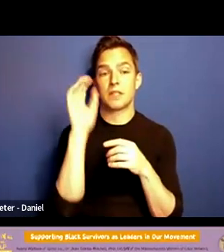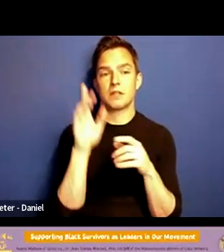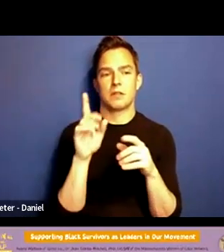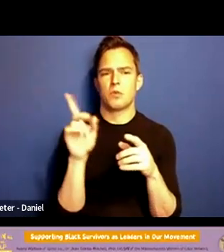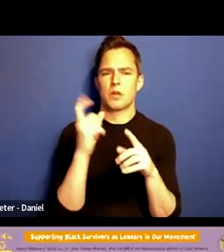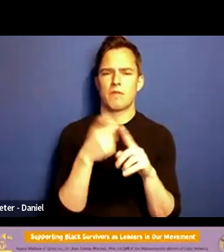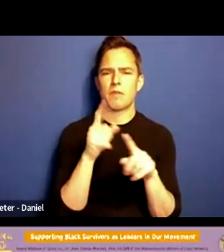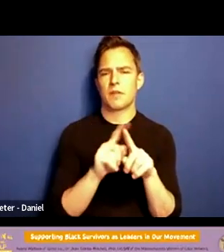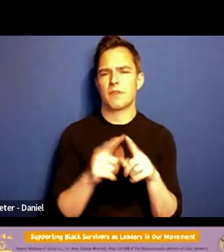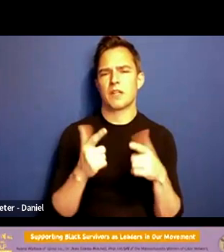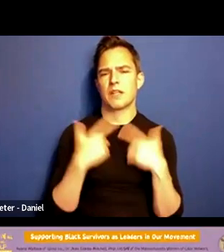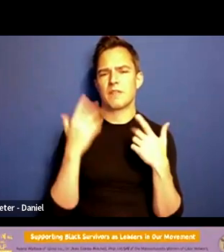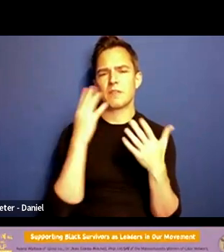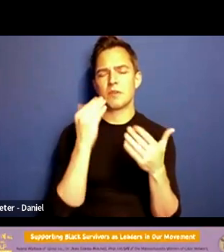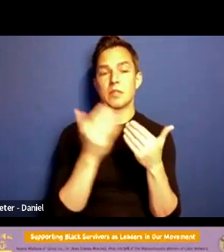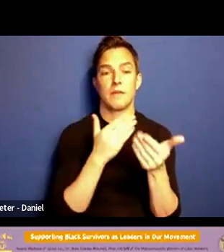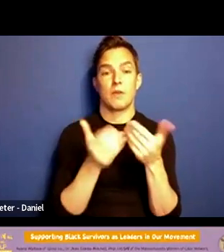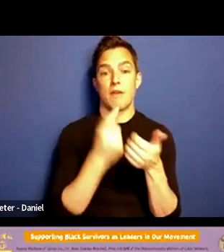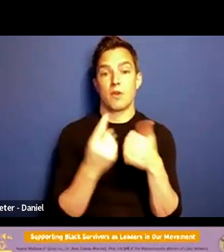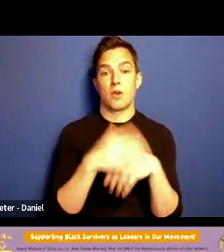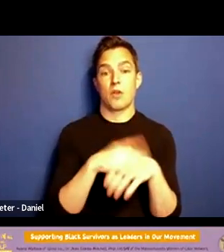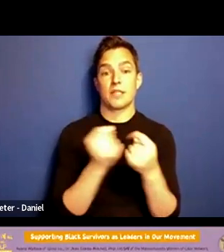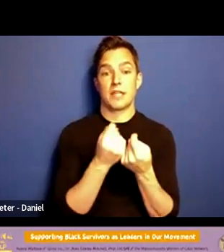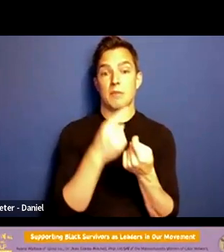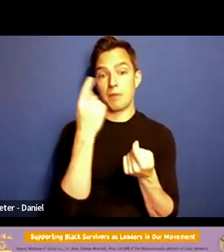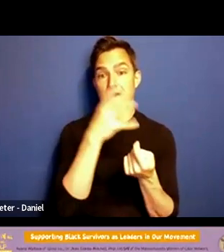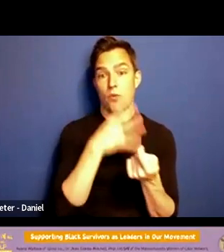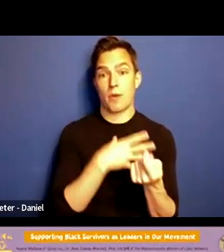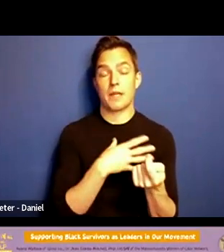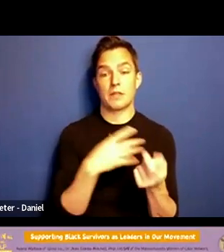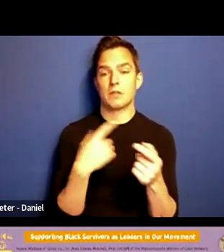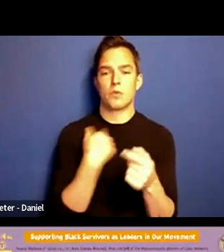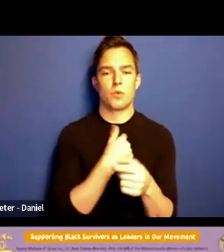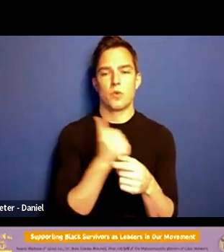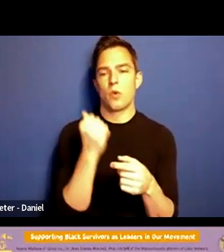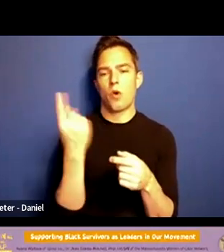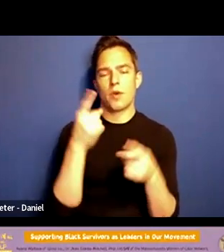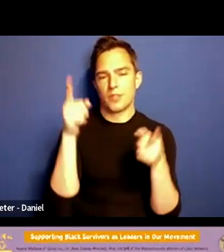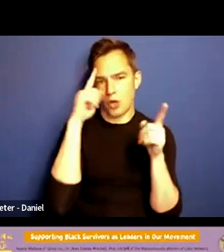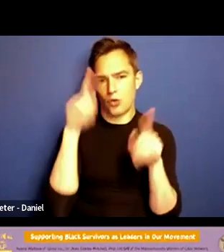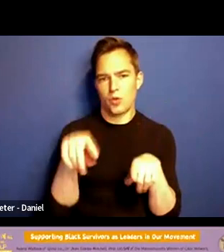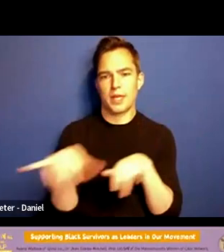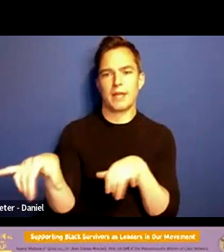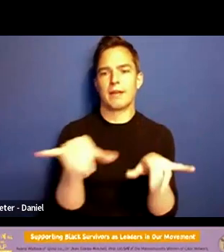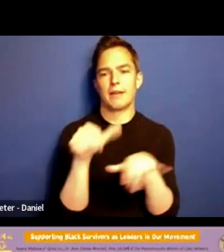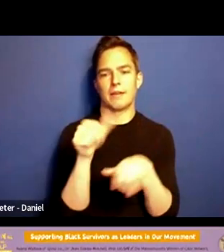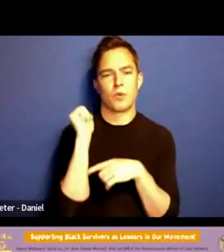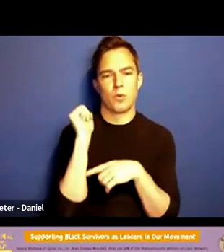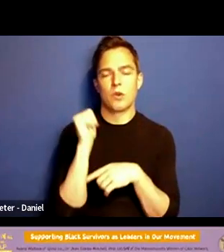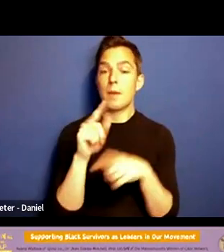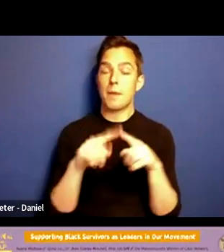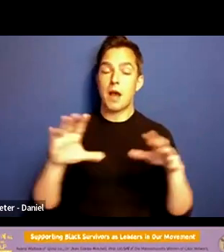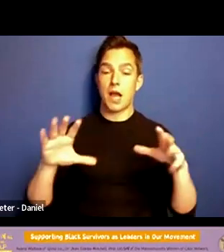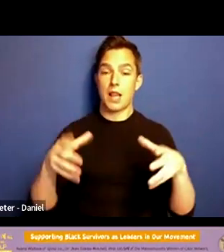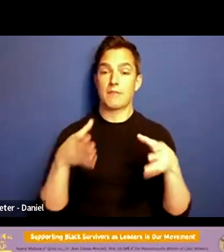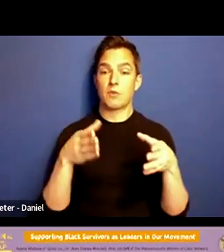lived experiences. Even though everyone on our team are Black women, we're not always going to agree, but there's a collective way in which we